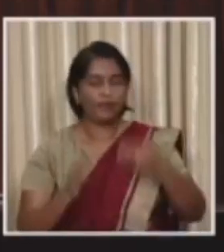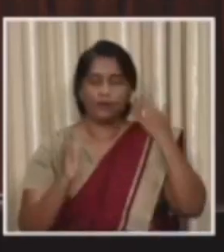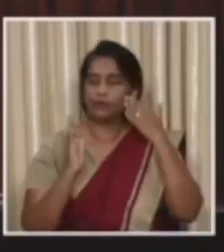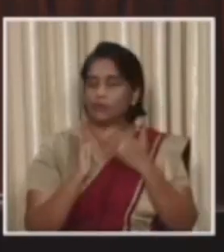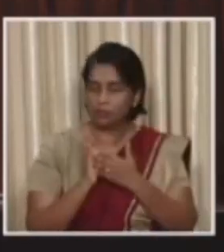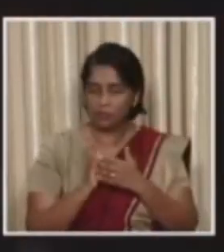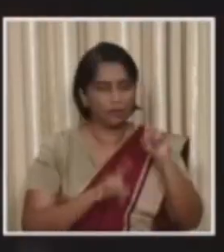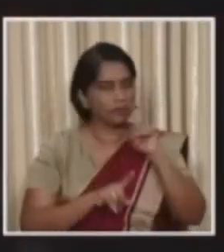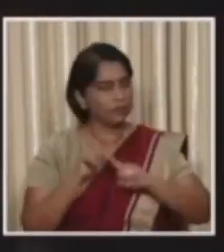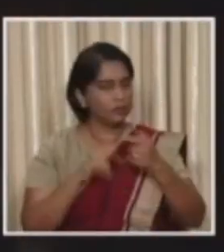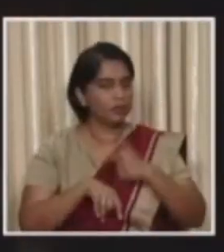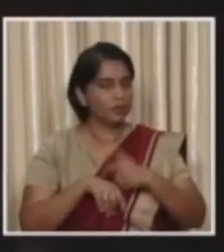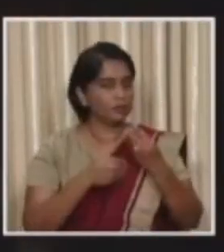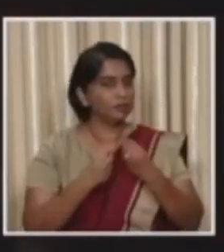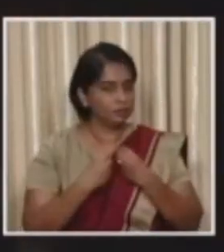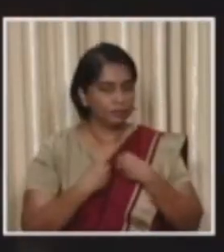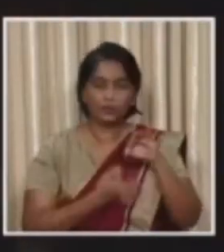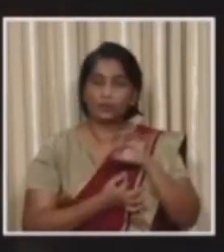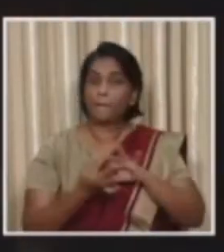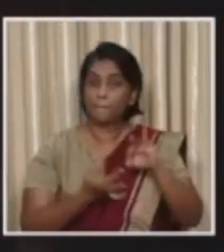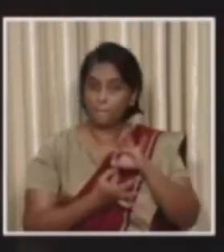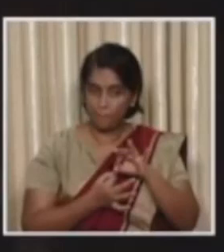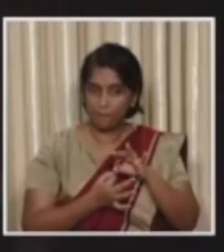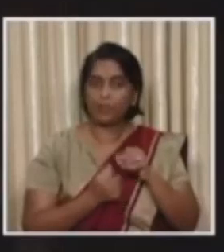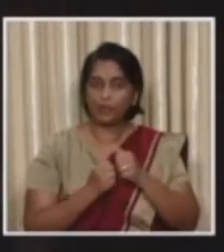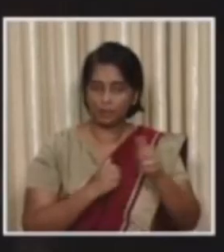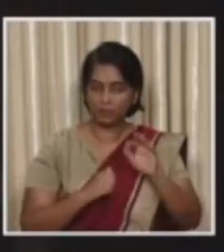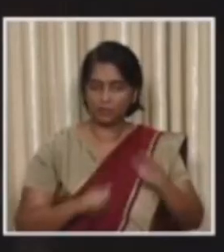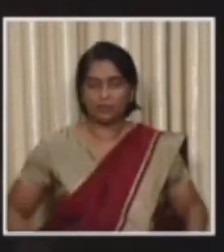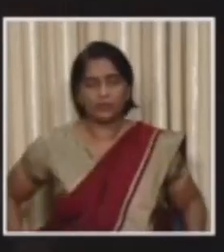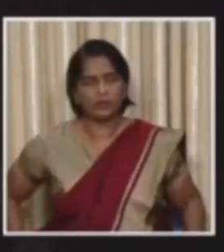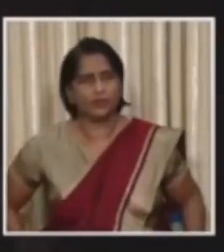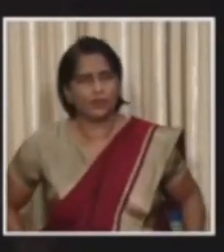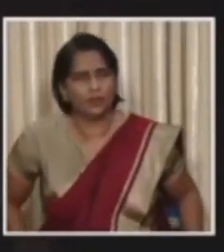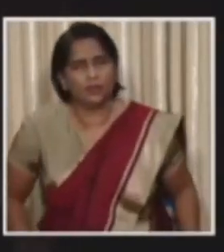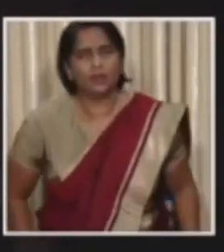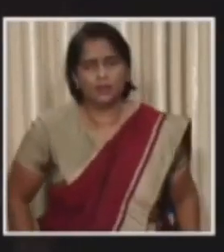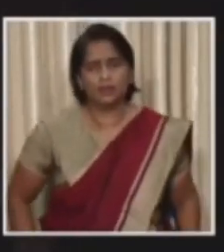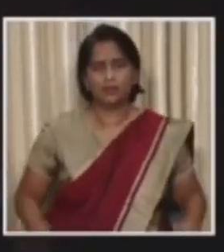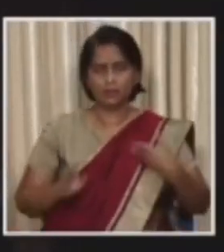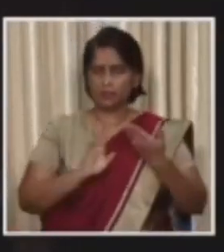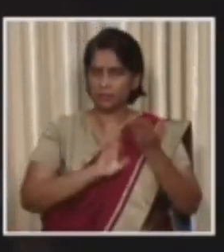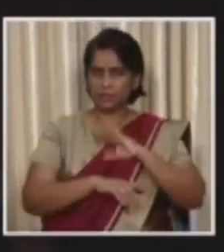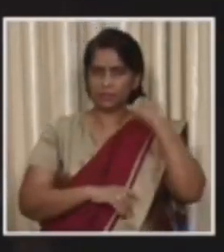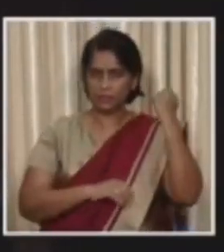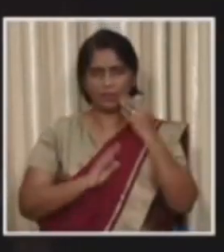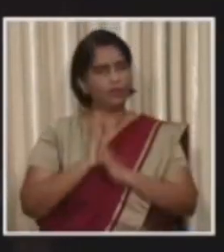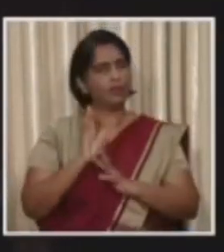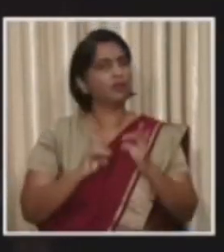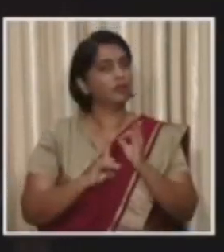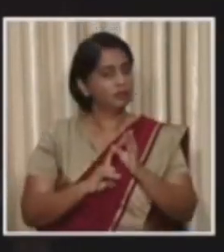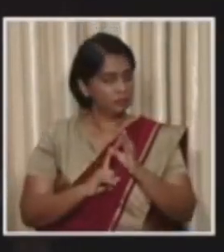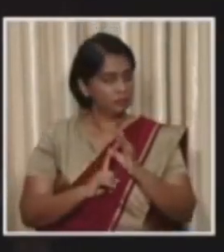country. The speakers before me kept on uttering and try